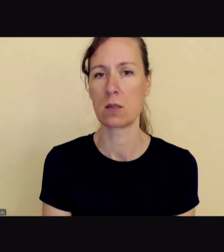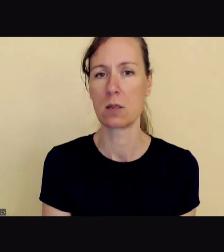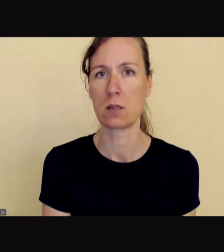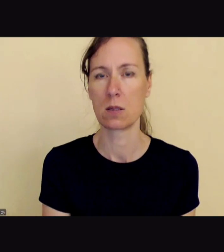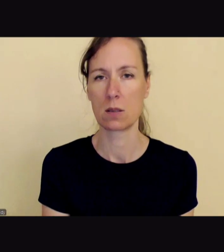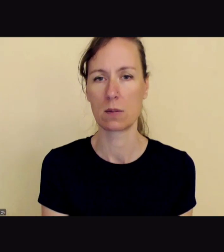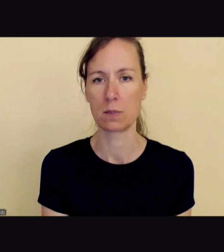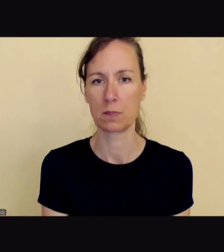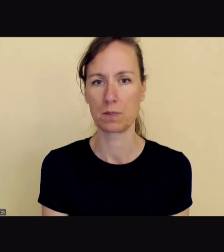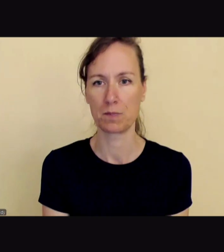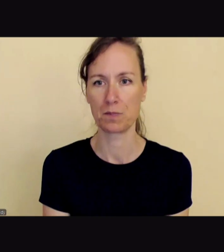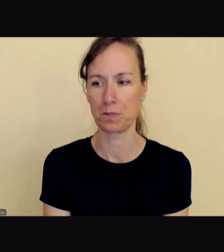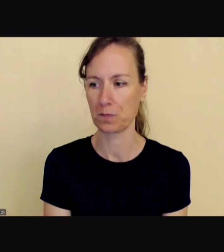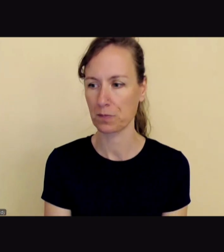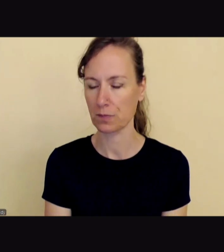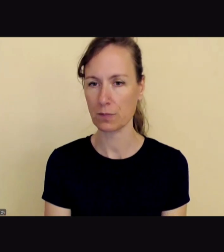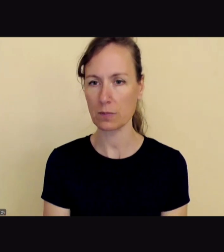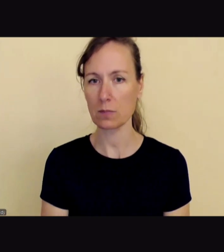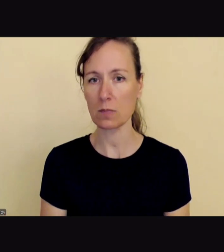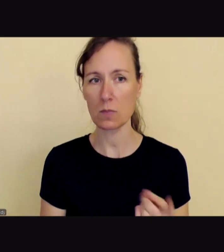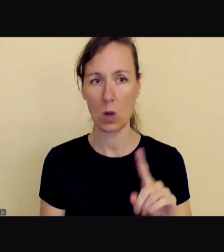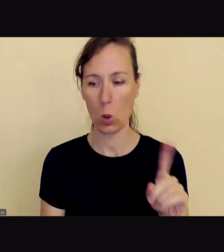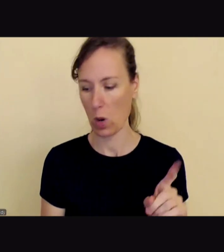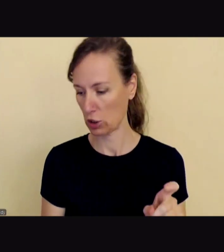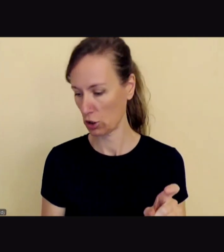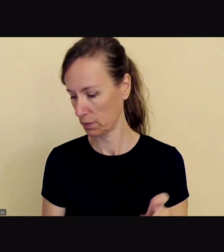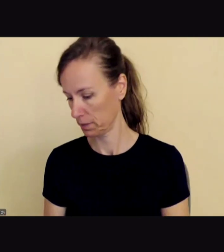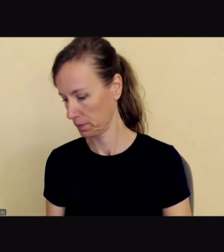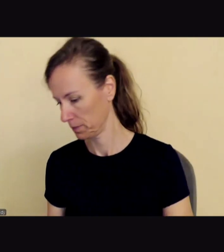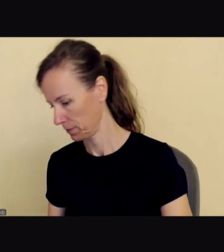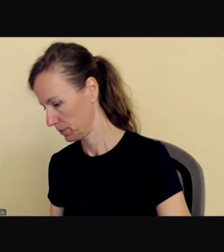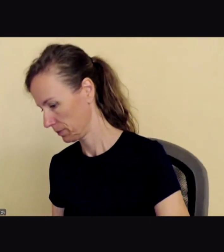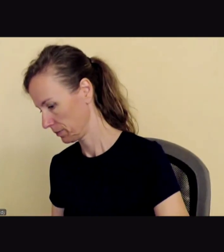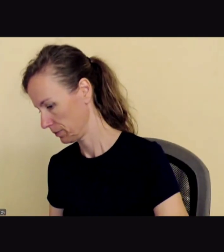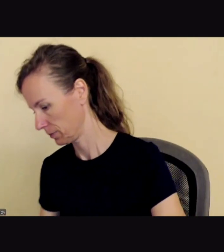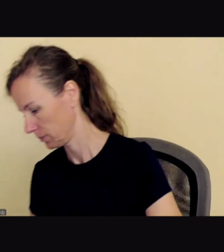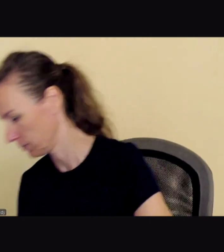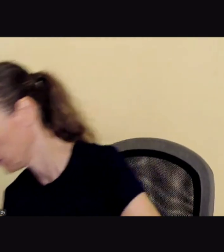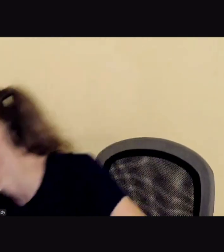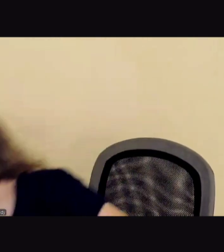But you had a question? Yes.